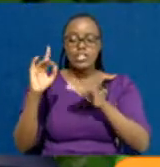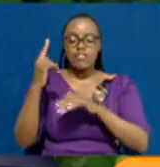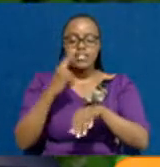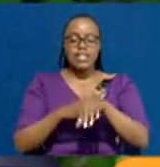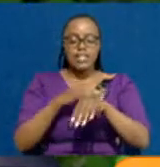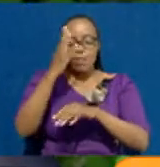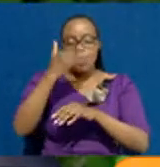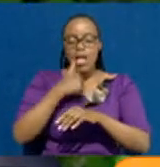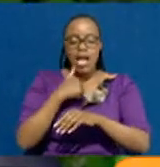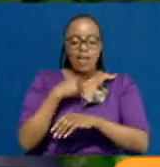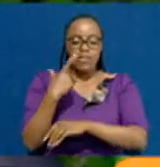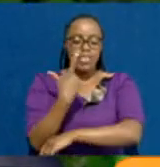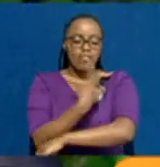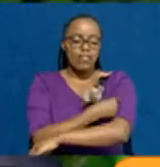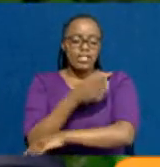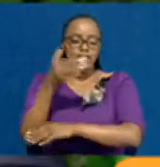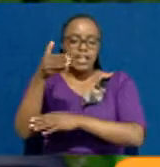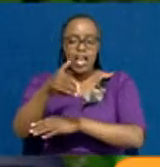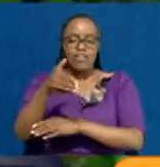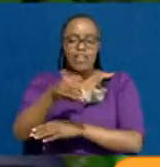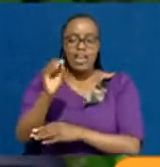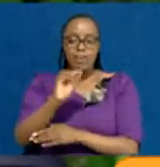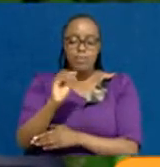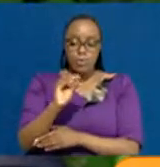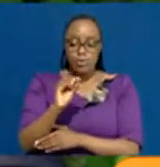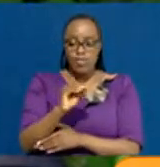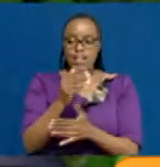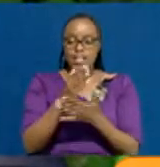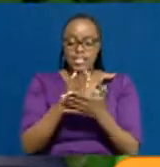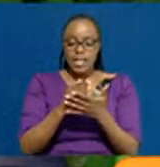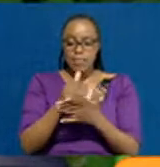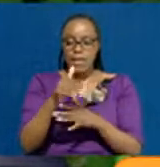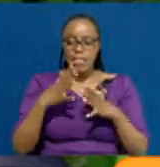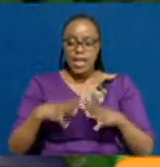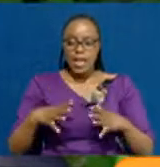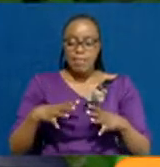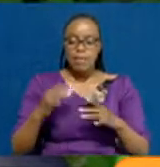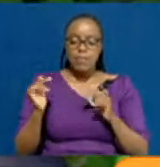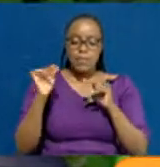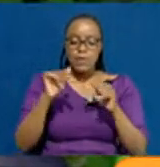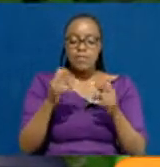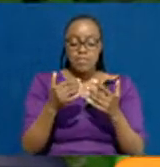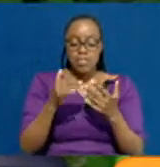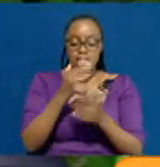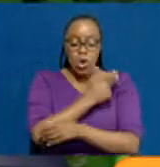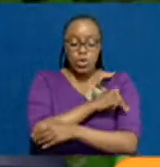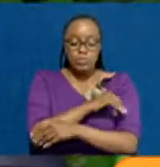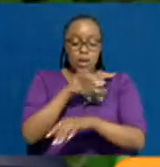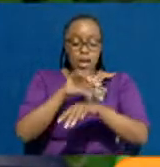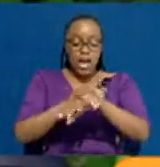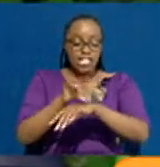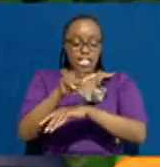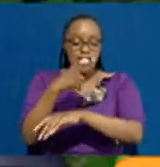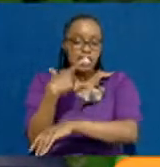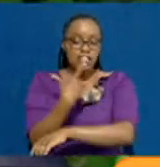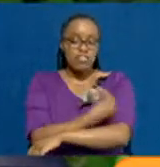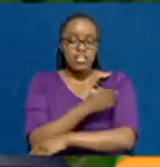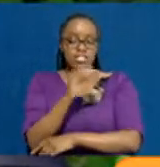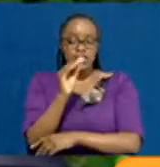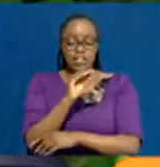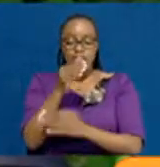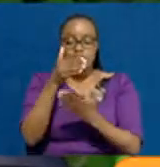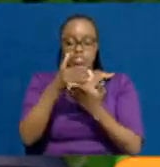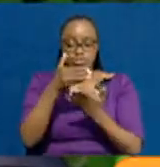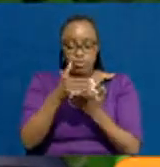not have the vaccines available, and some people went to the facilities and they could not get the vaccines. That is indeed very